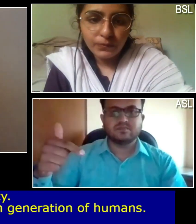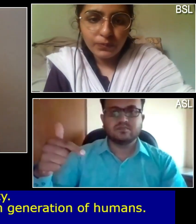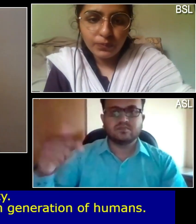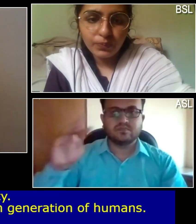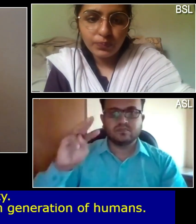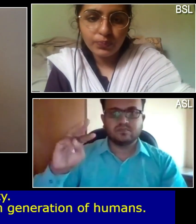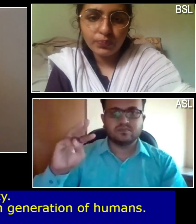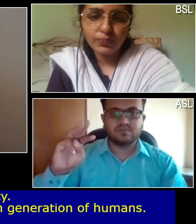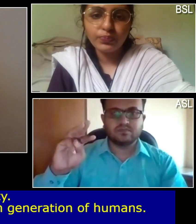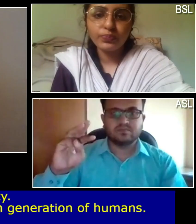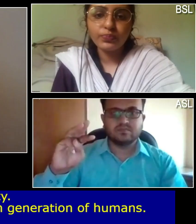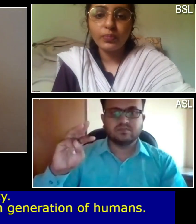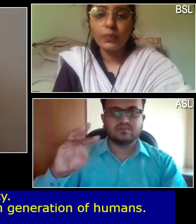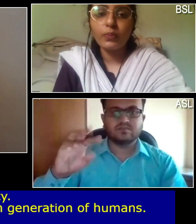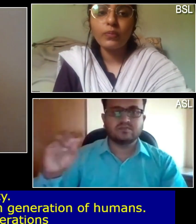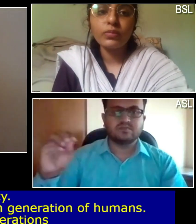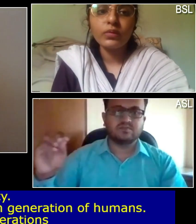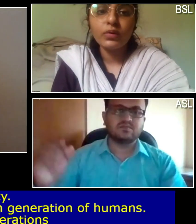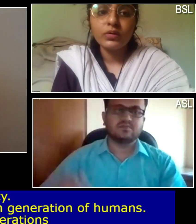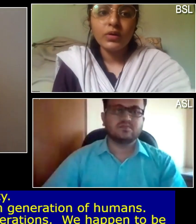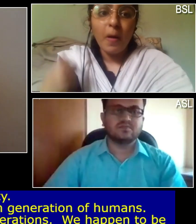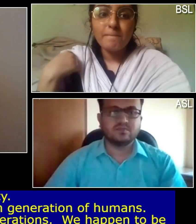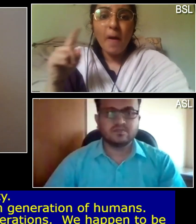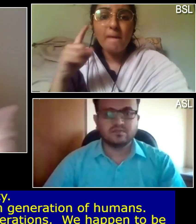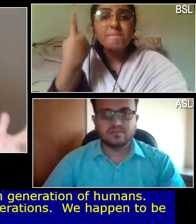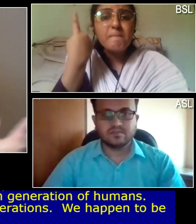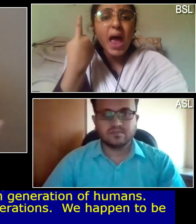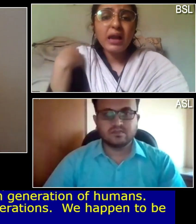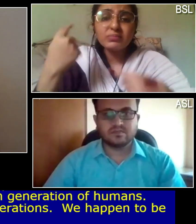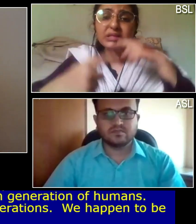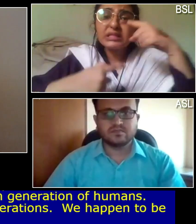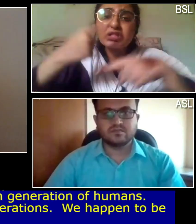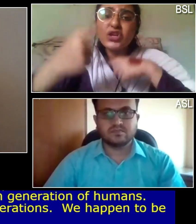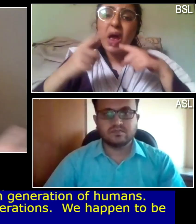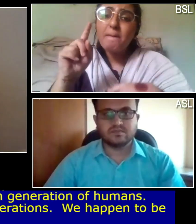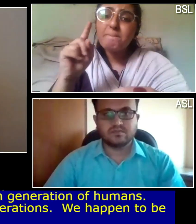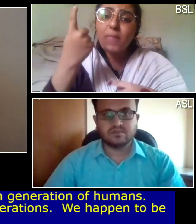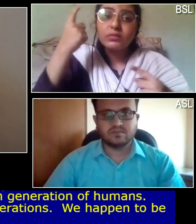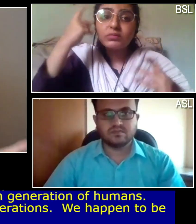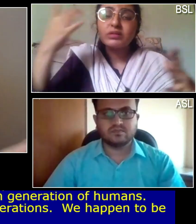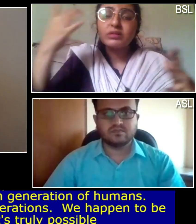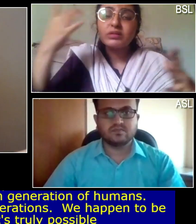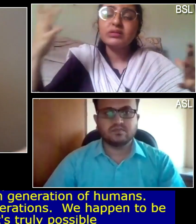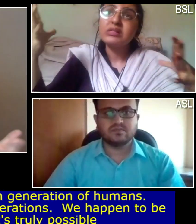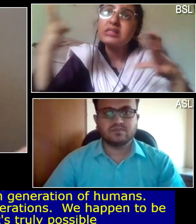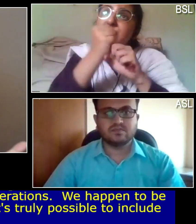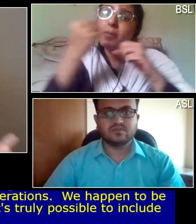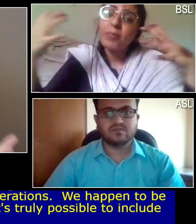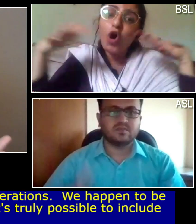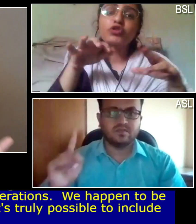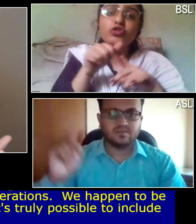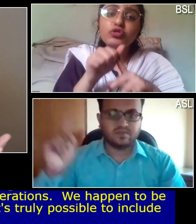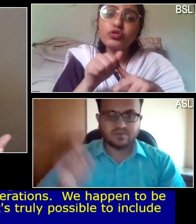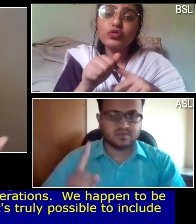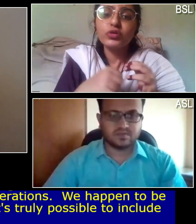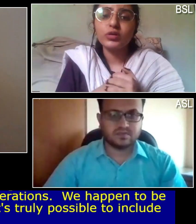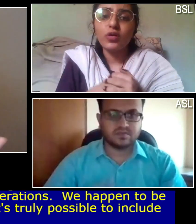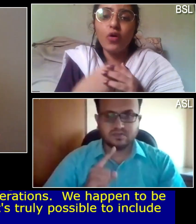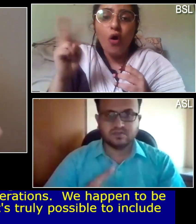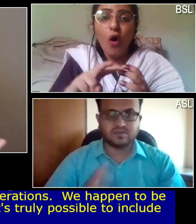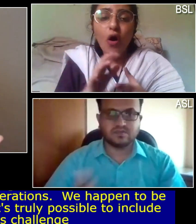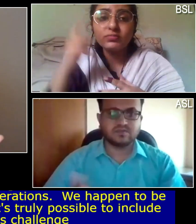living in the first generation where it's truly possible to include everyone. And now, here we are with this challenge of living through